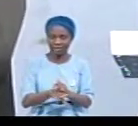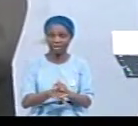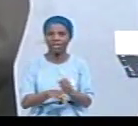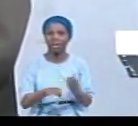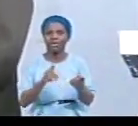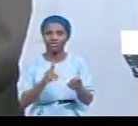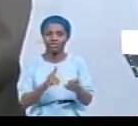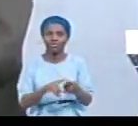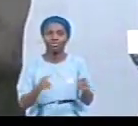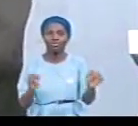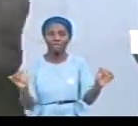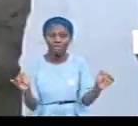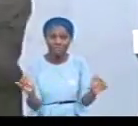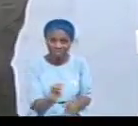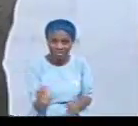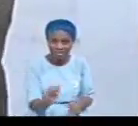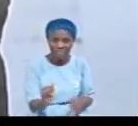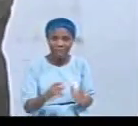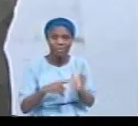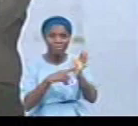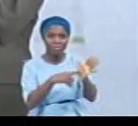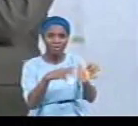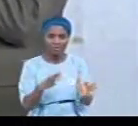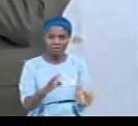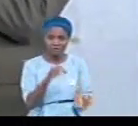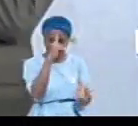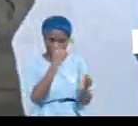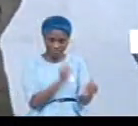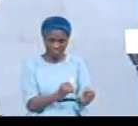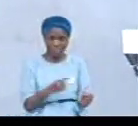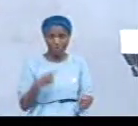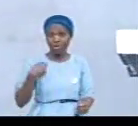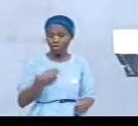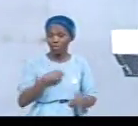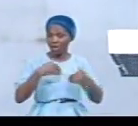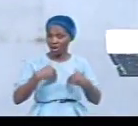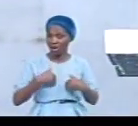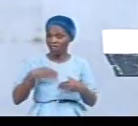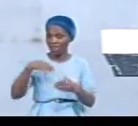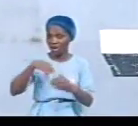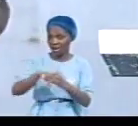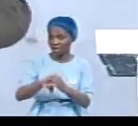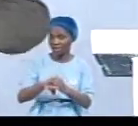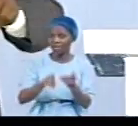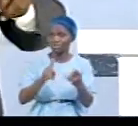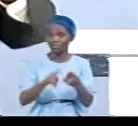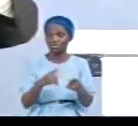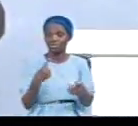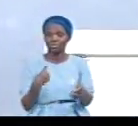same manifestations of faith. We have access to